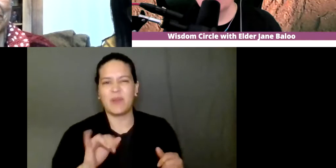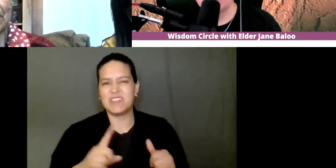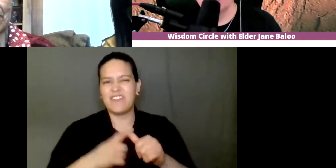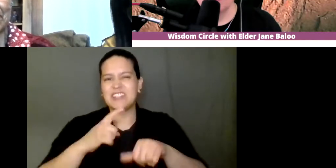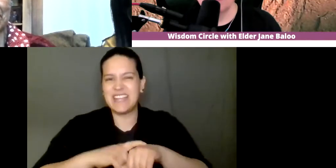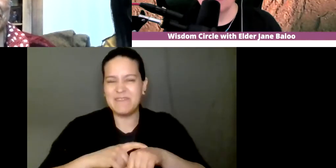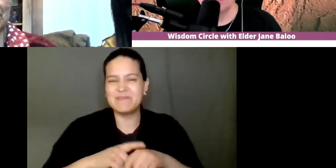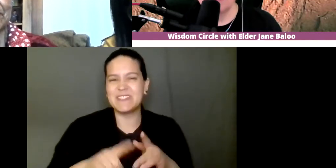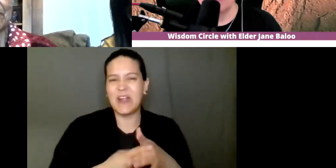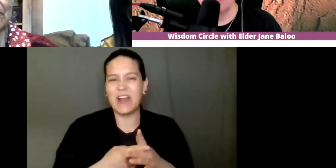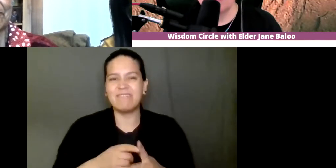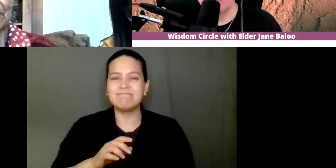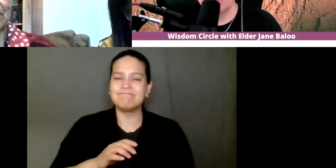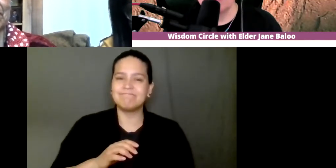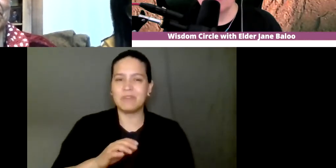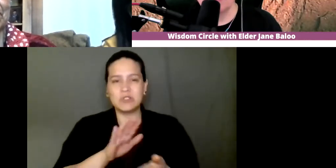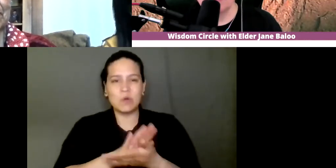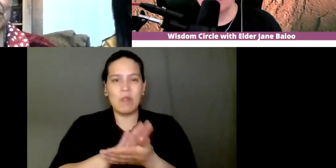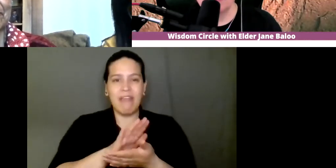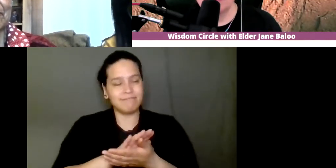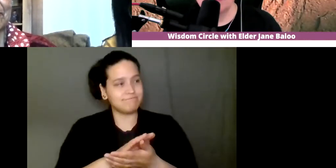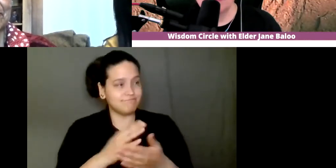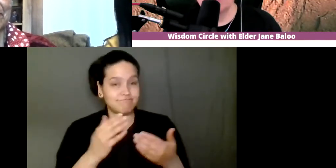to go, and they just sort of invited her in.